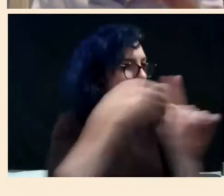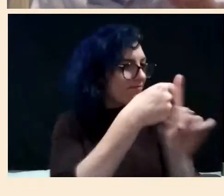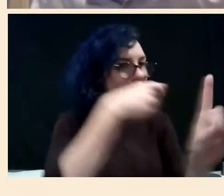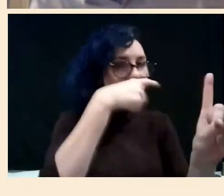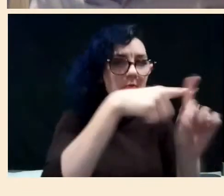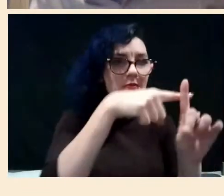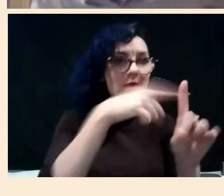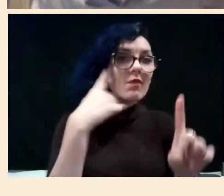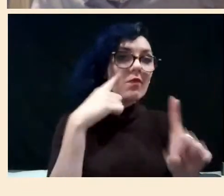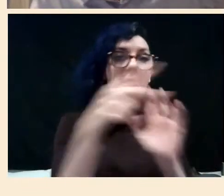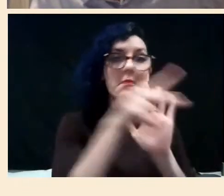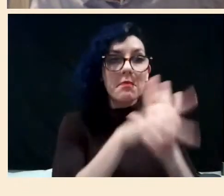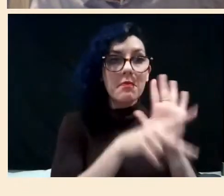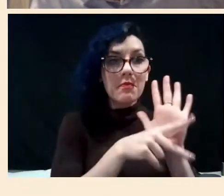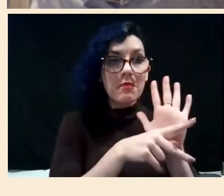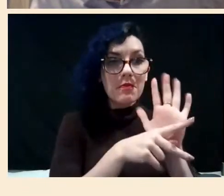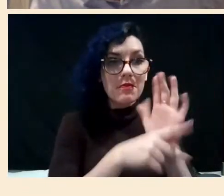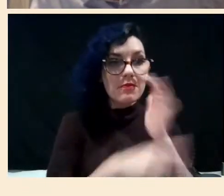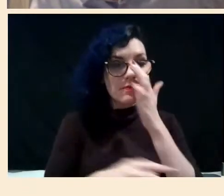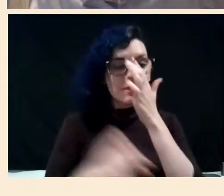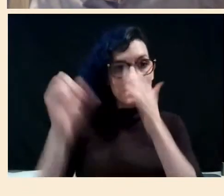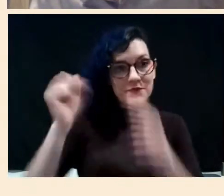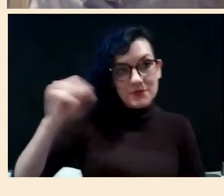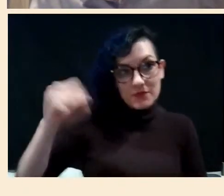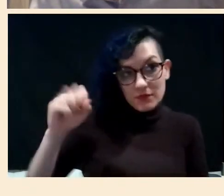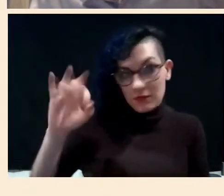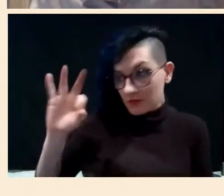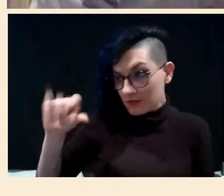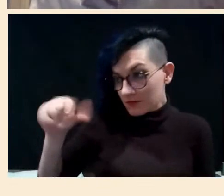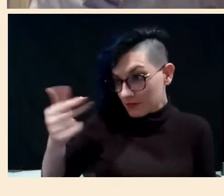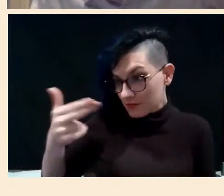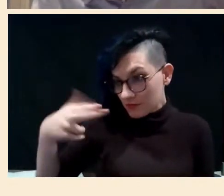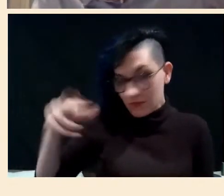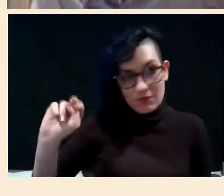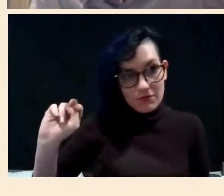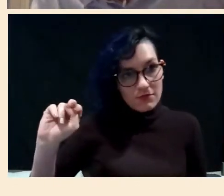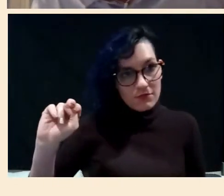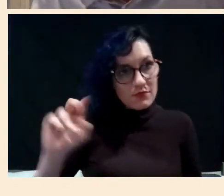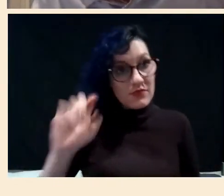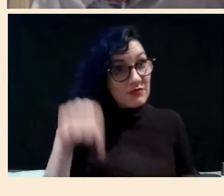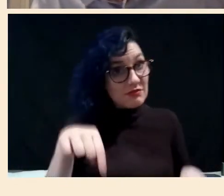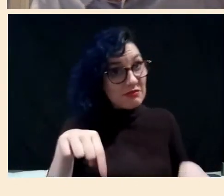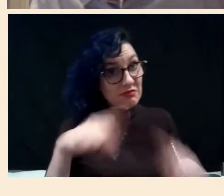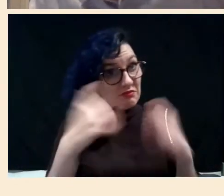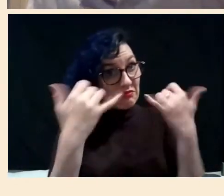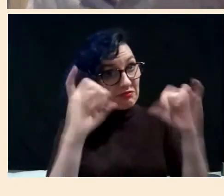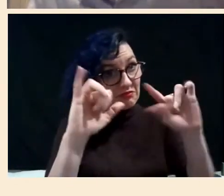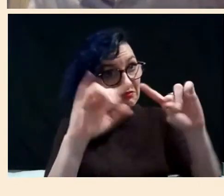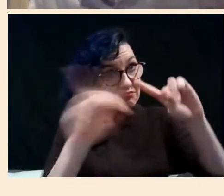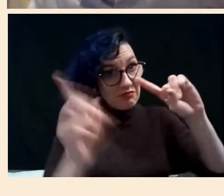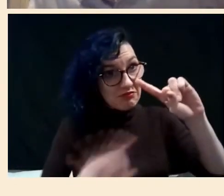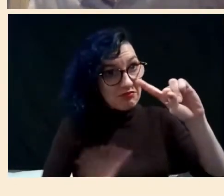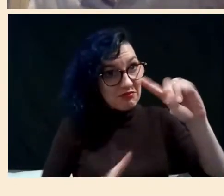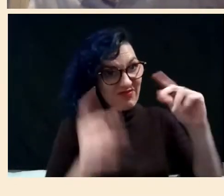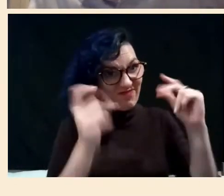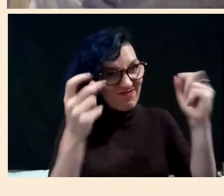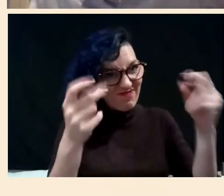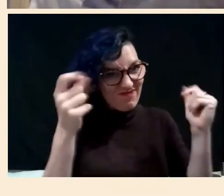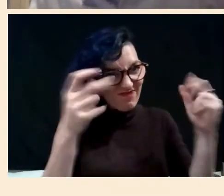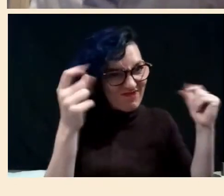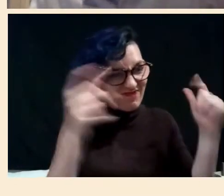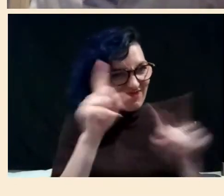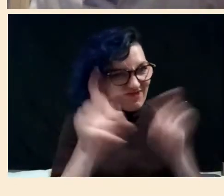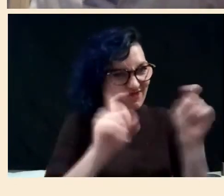You're nodding, Senator Fagan? Yes. So is this still the lightning round? It's still the lightning round. Yeah, I'm being inconsistent here. What is